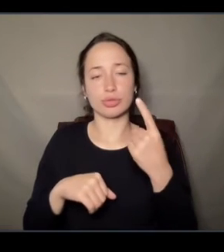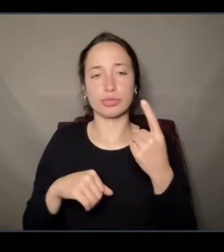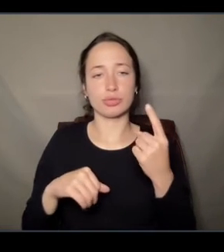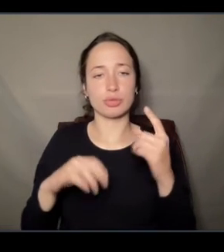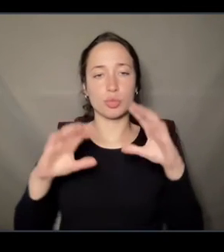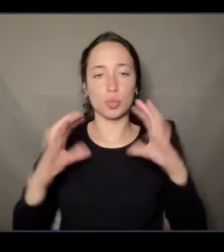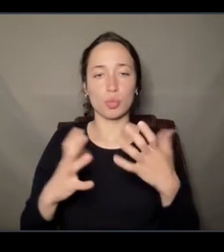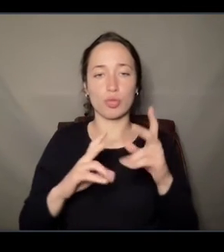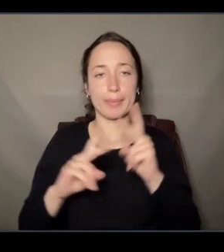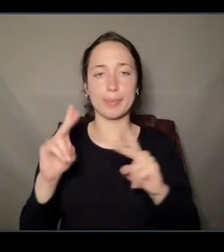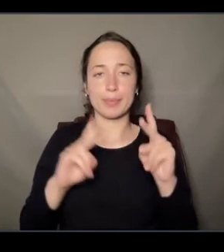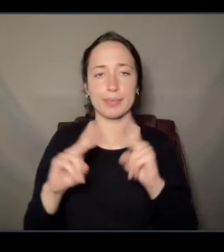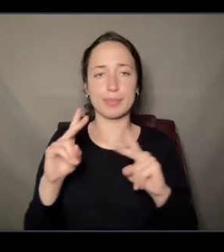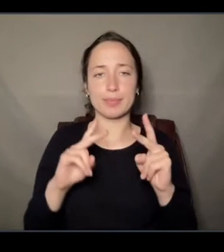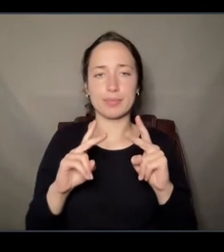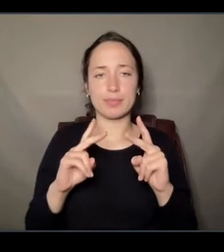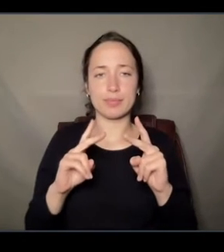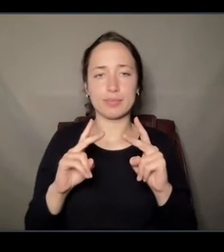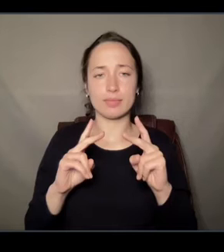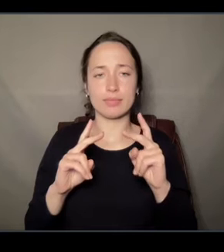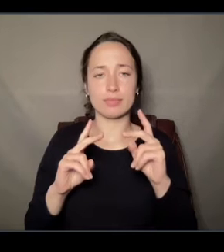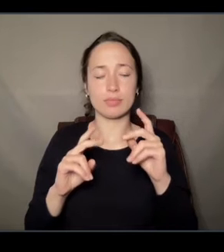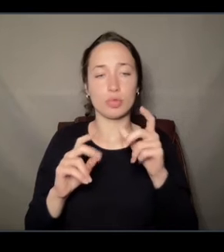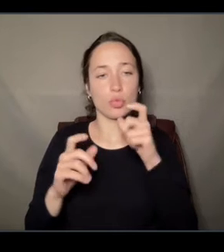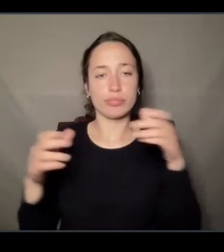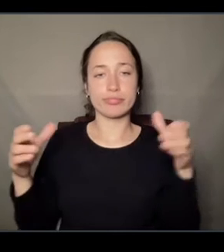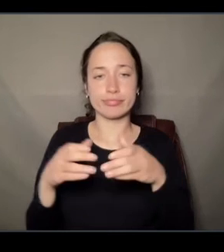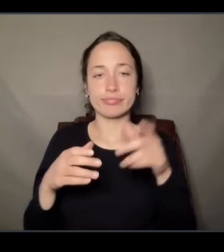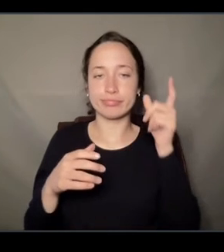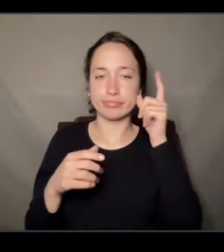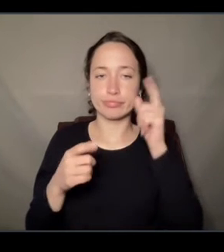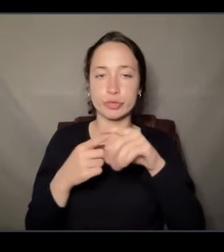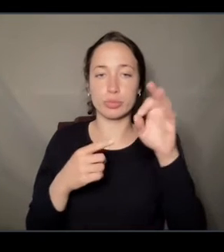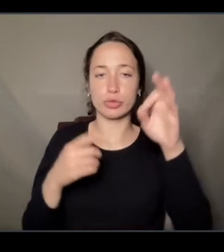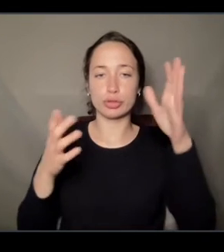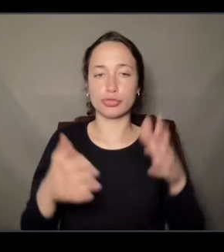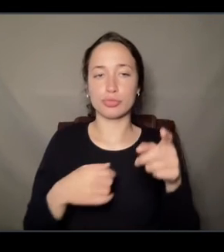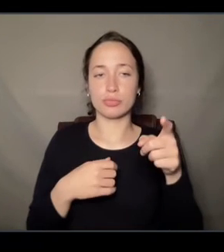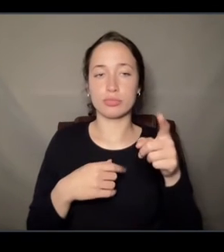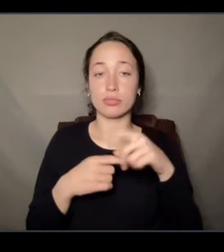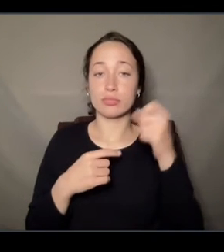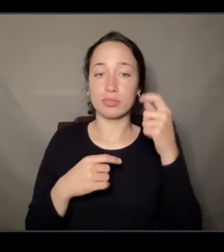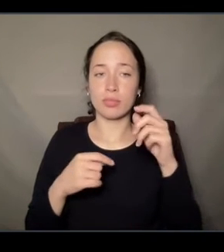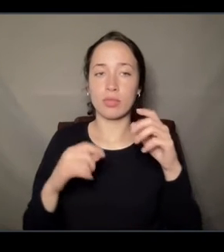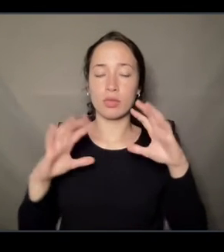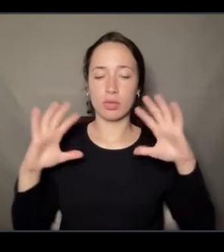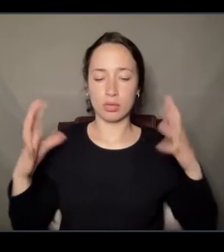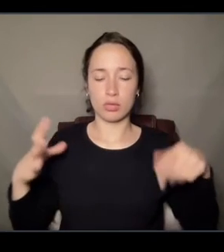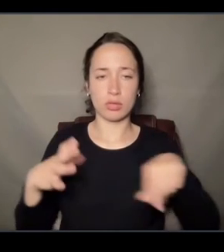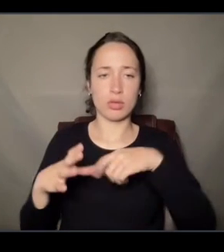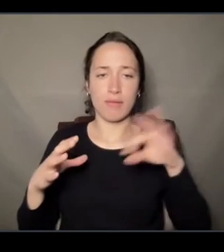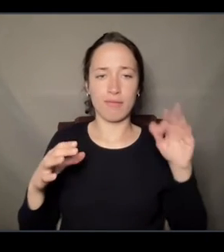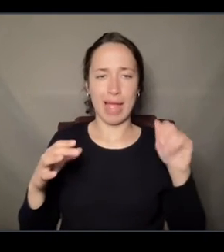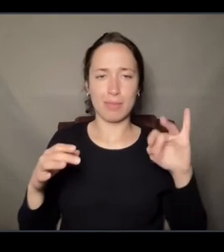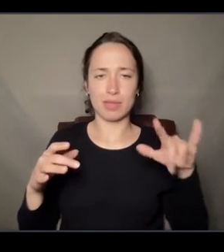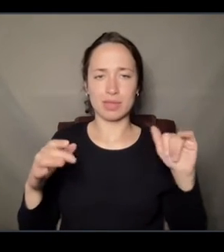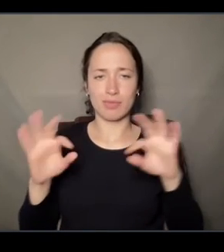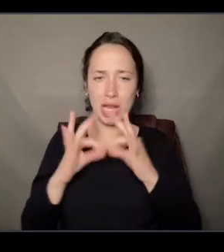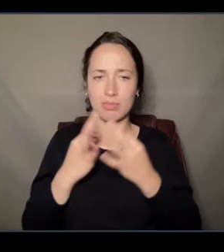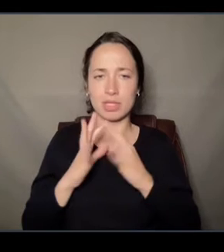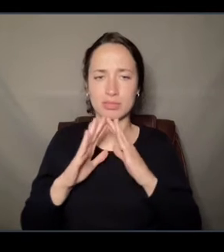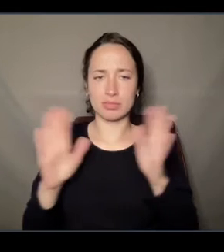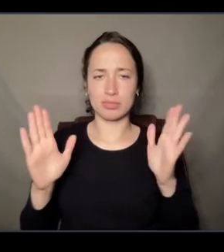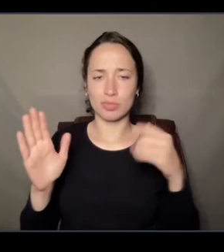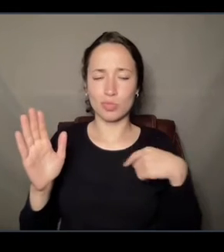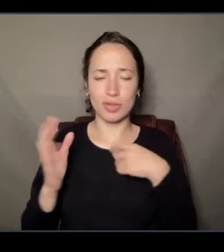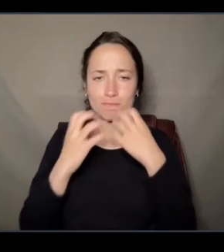is not just a group of people who gather and listen to the preacher. It is a family where